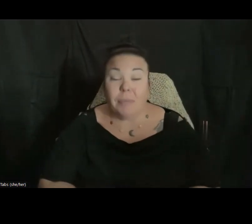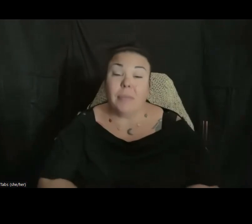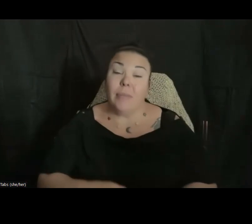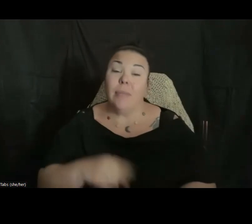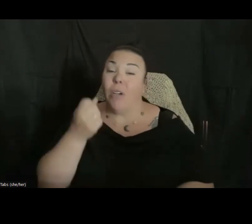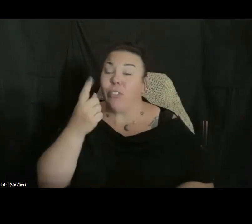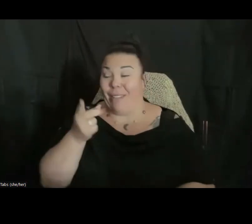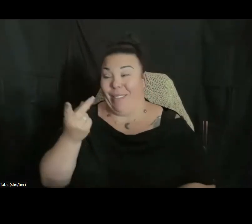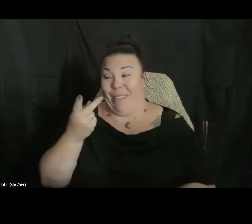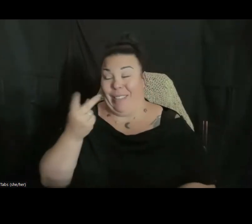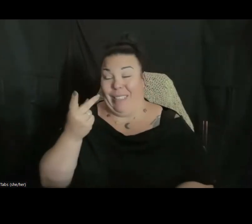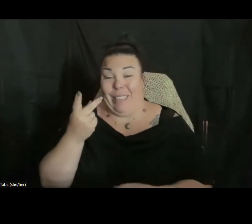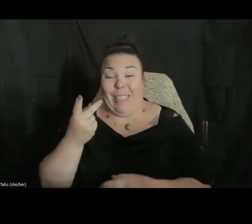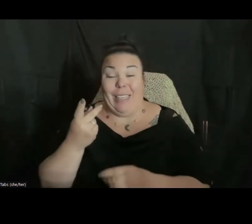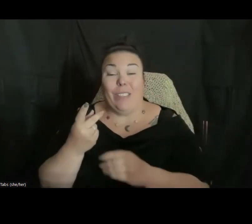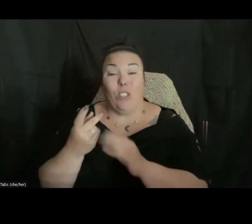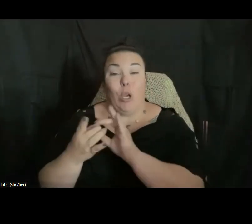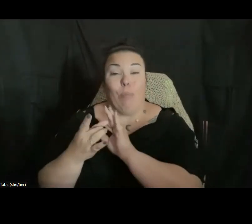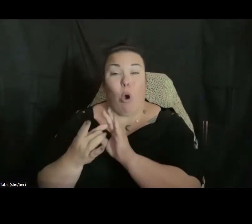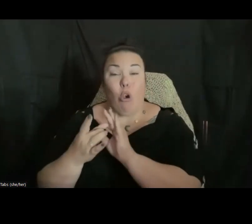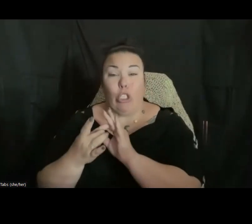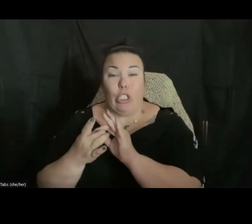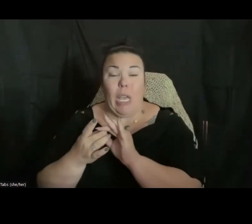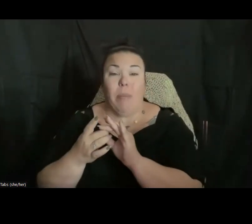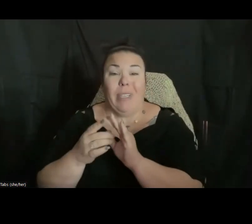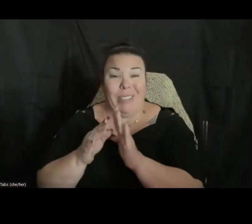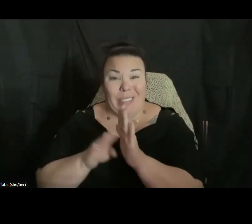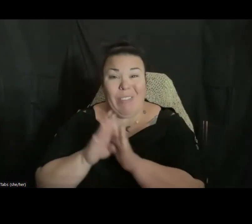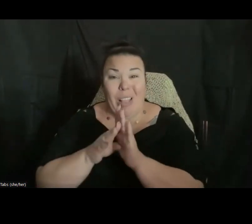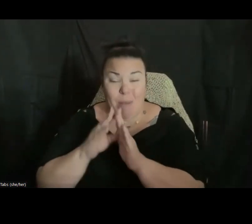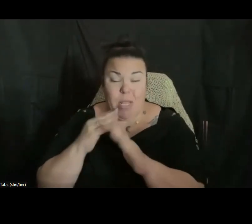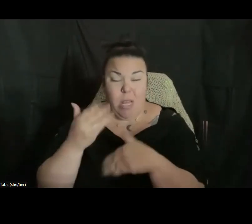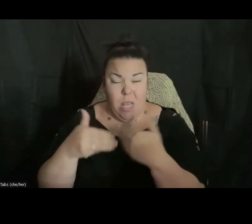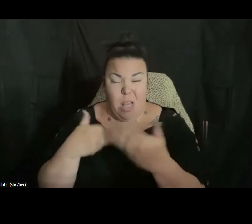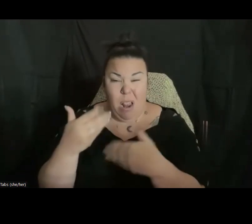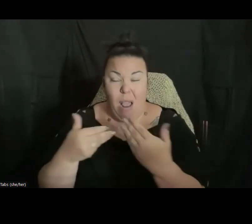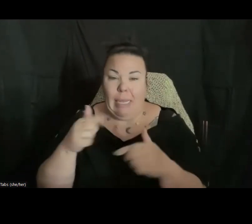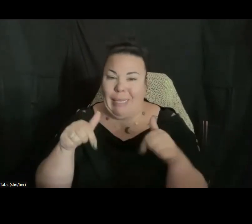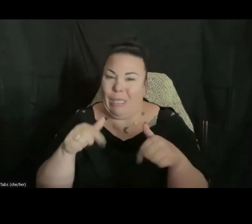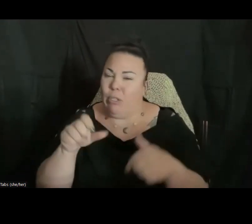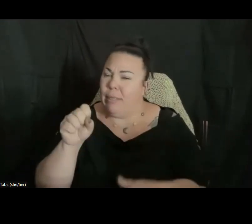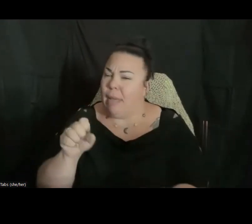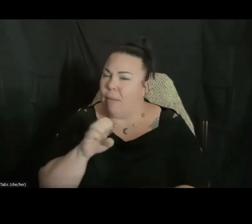making. Partnerships in Southeast Ohio require a lot of time,